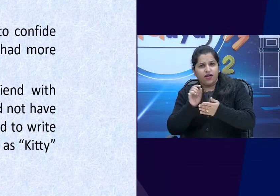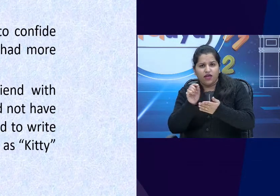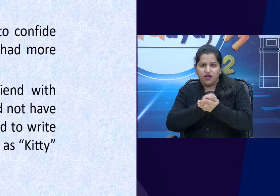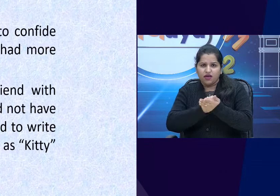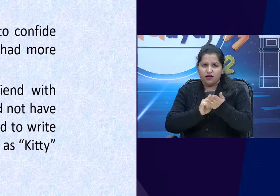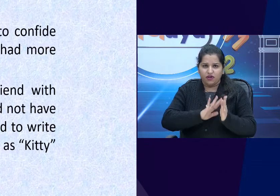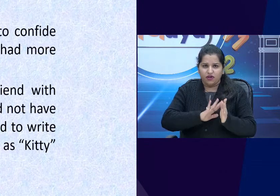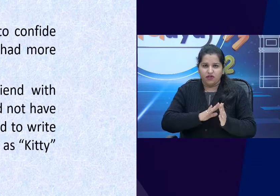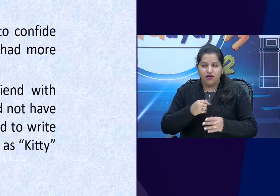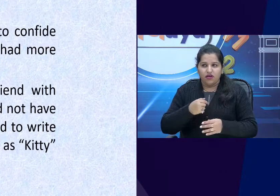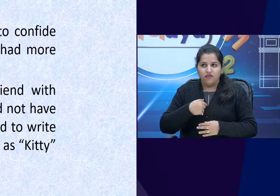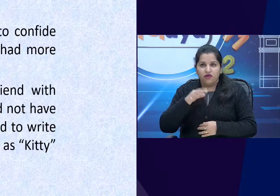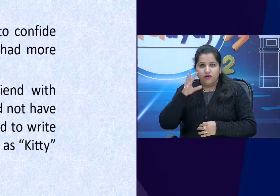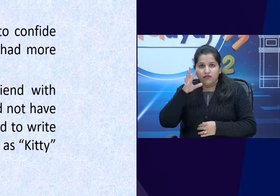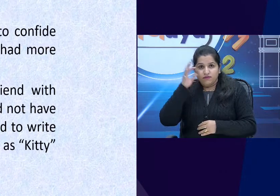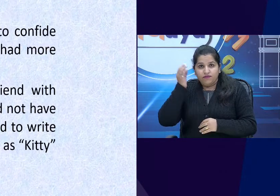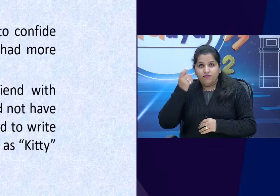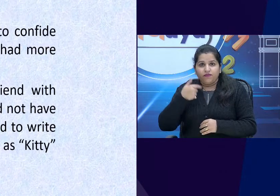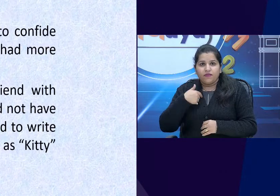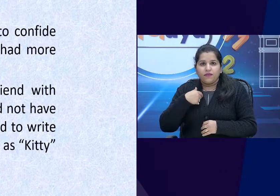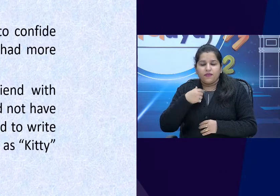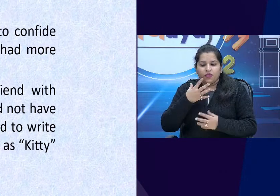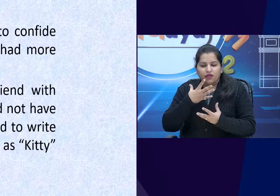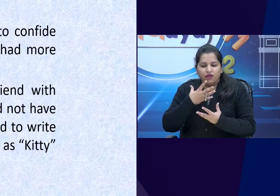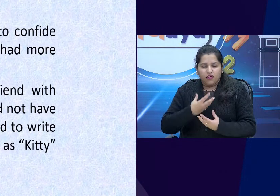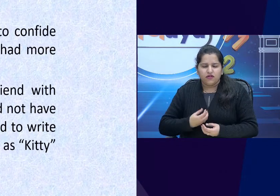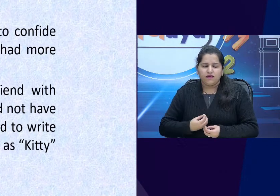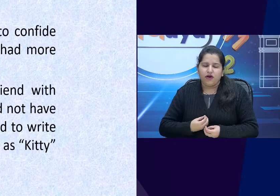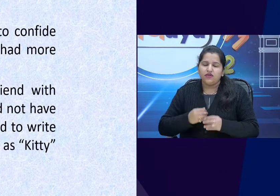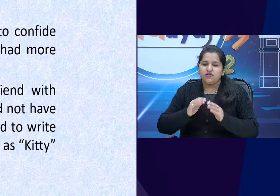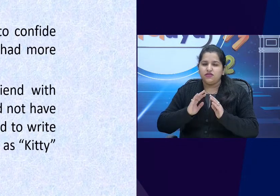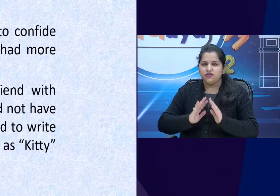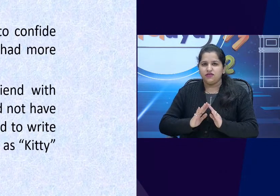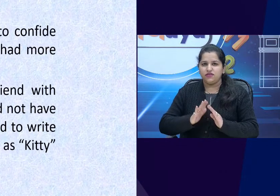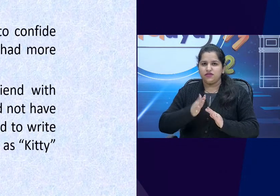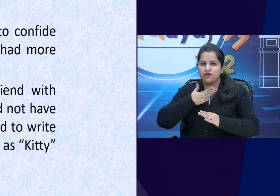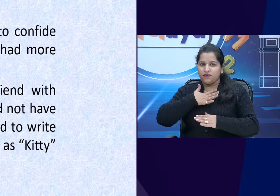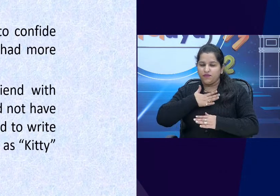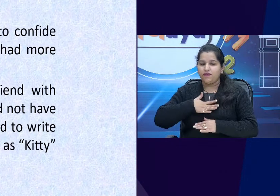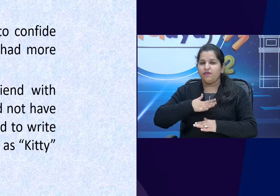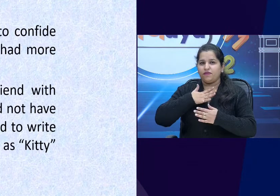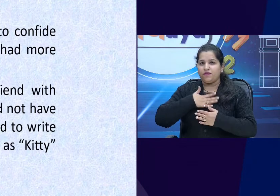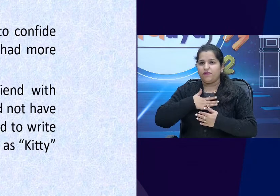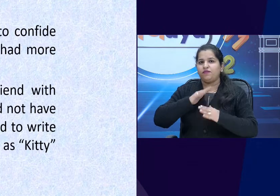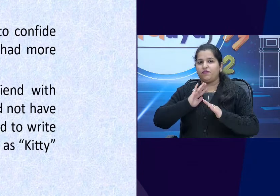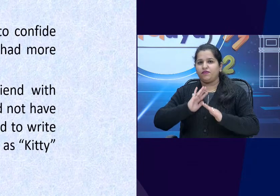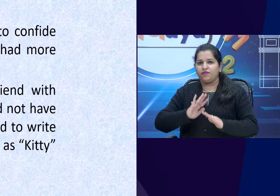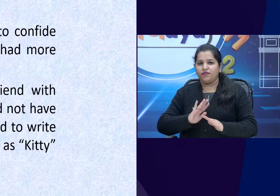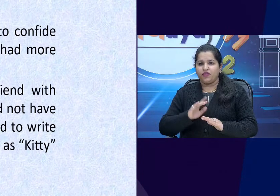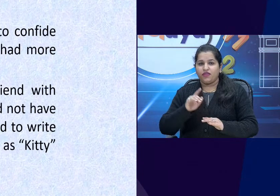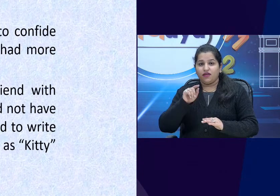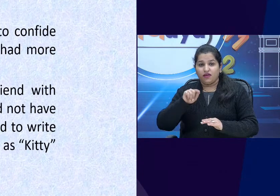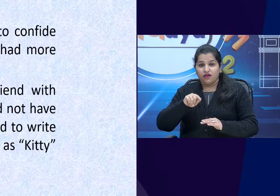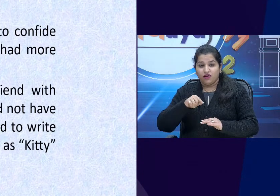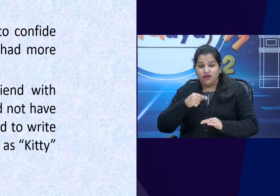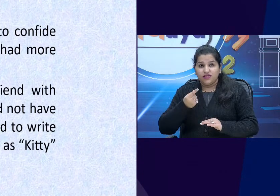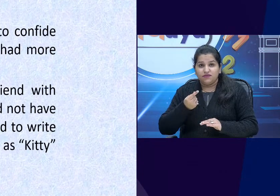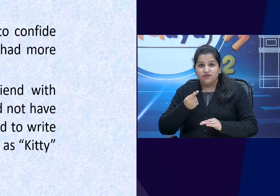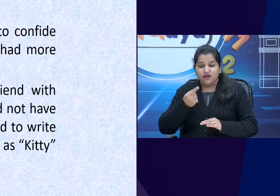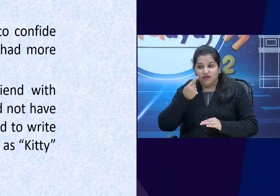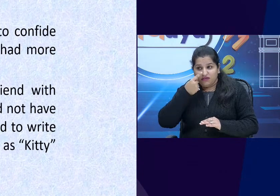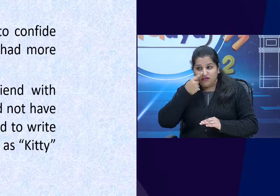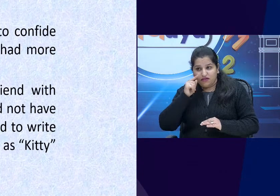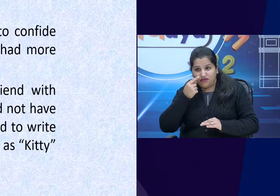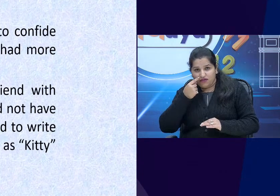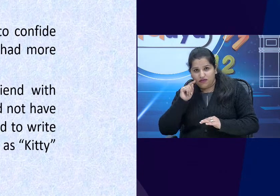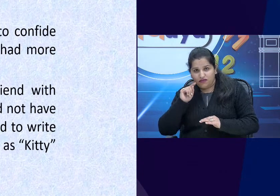your temper. You should not get angry. You should be patient with your daddy. You should be patient with your mother, and